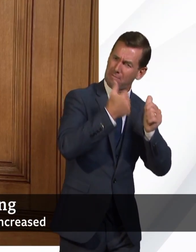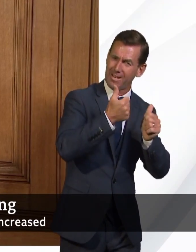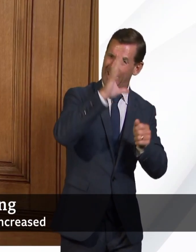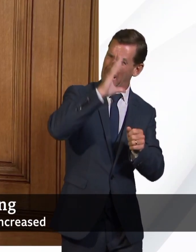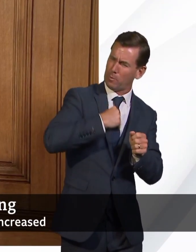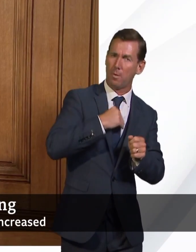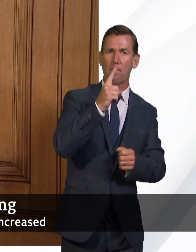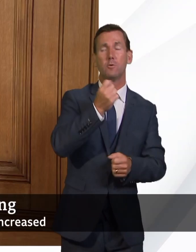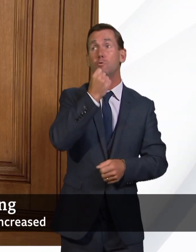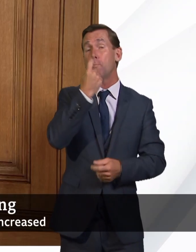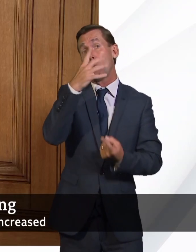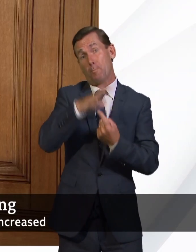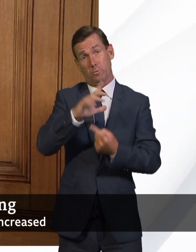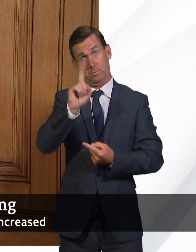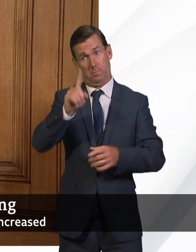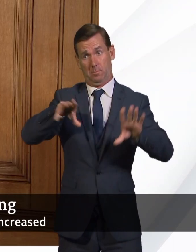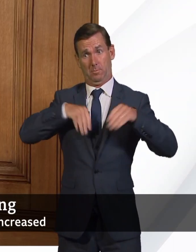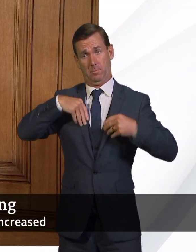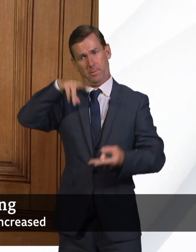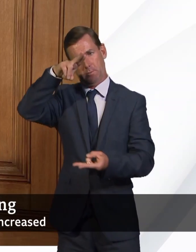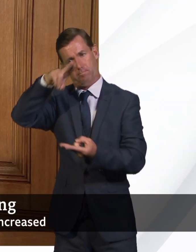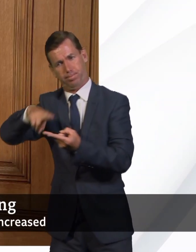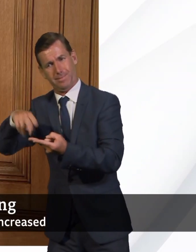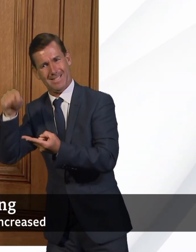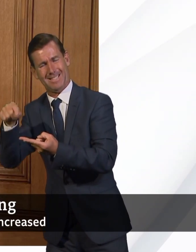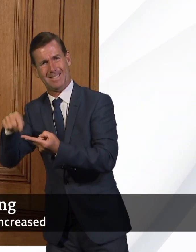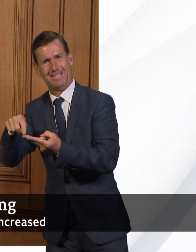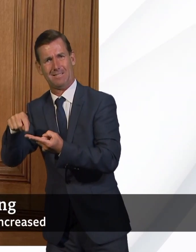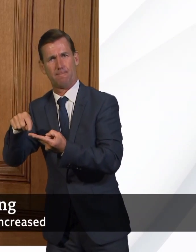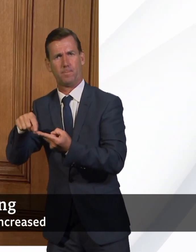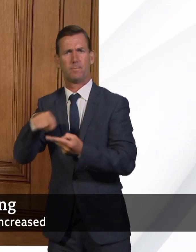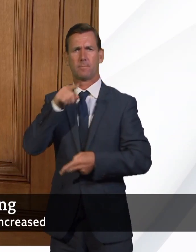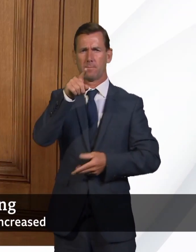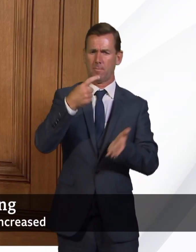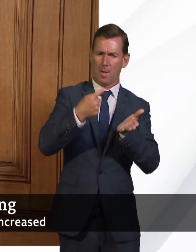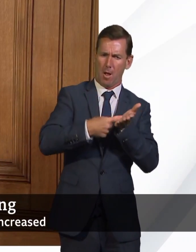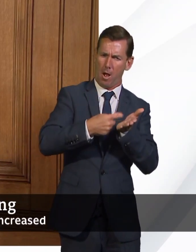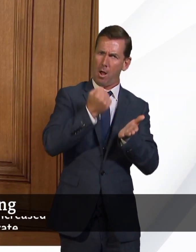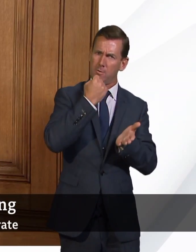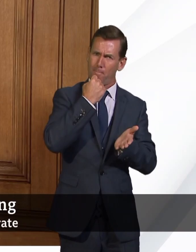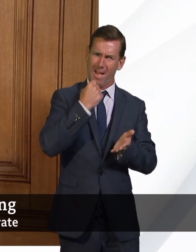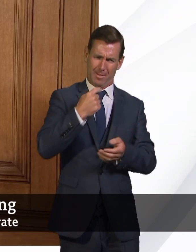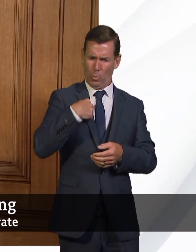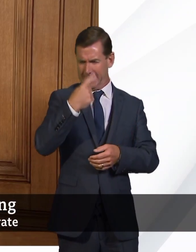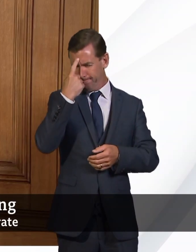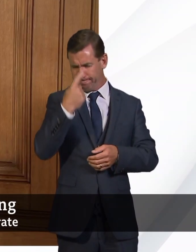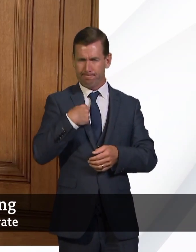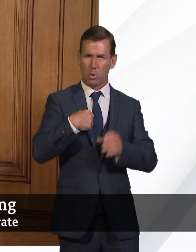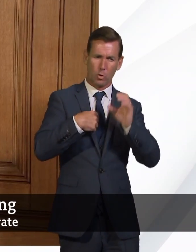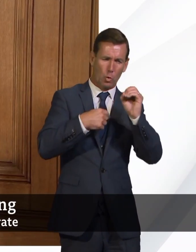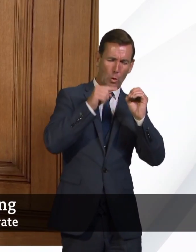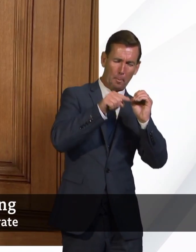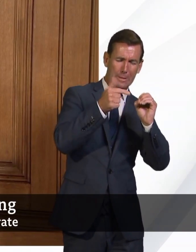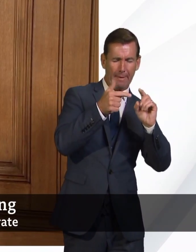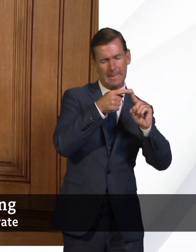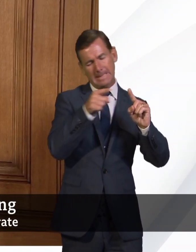picking up some of the statistics around this, the R that you see presented has confidence intervals around it, how